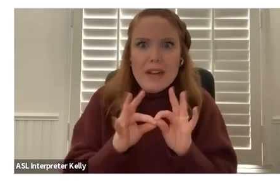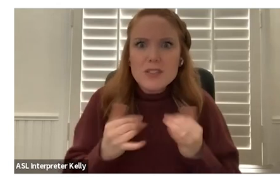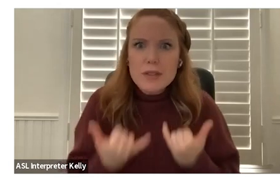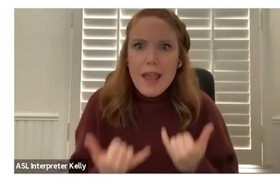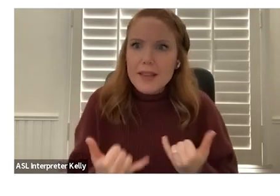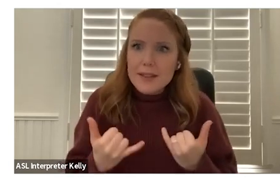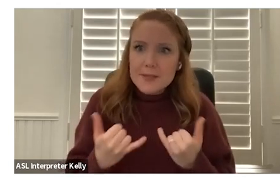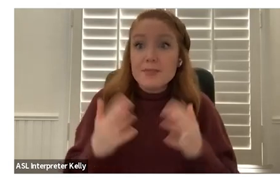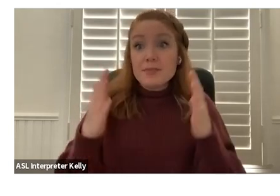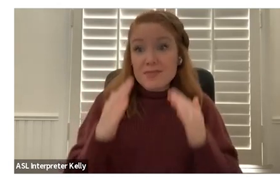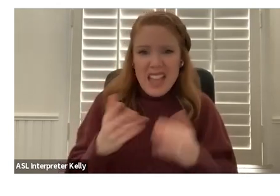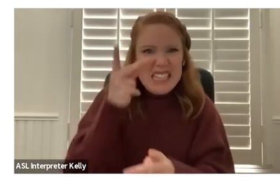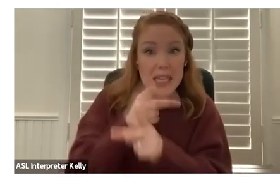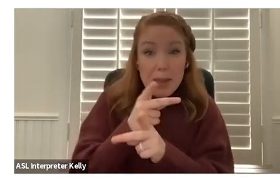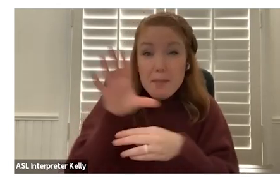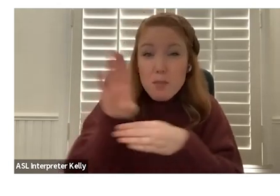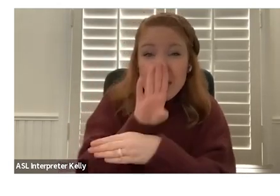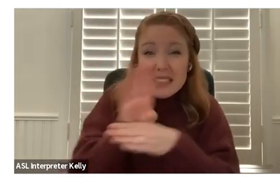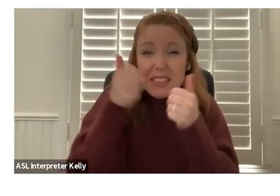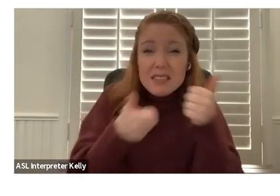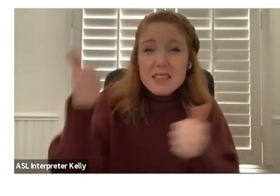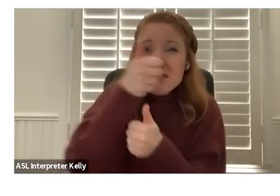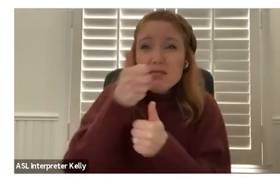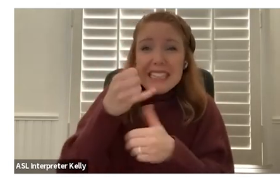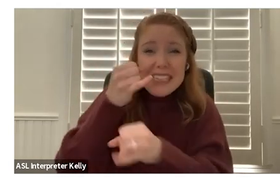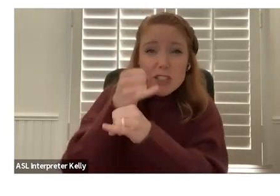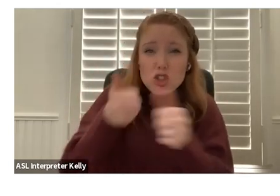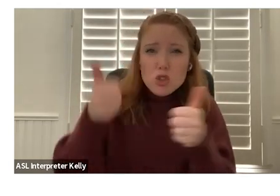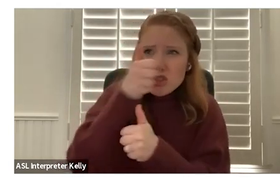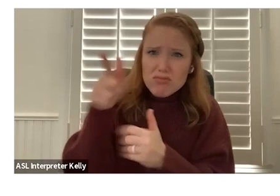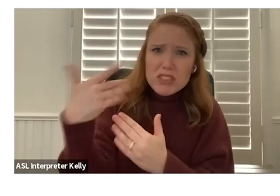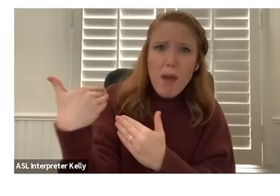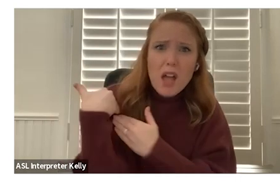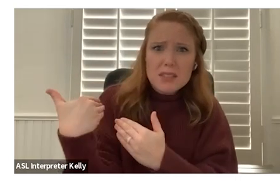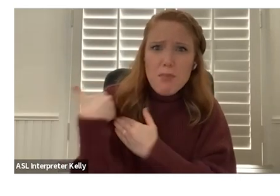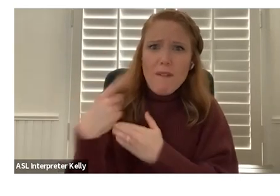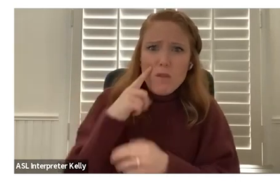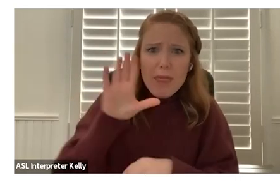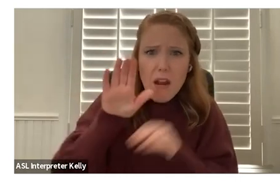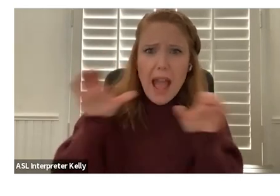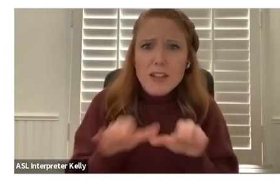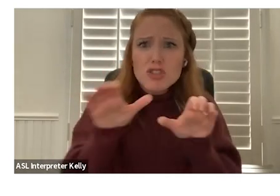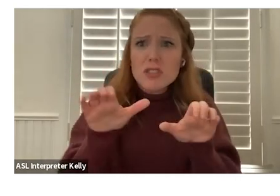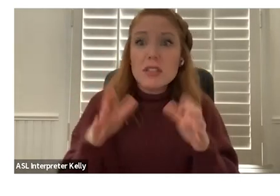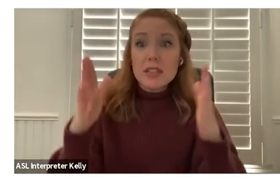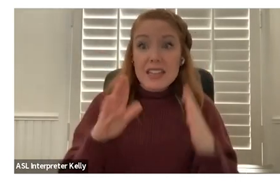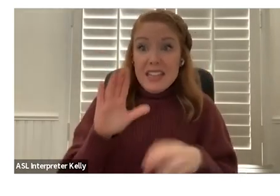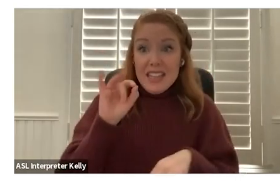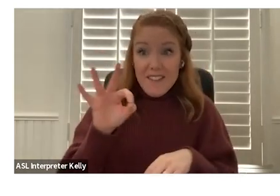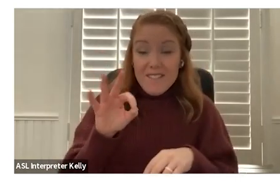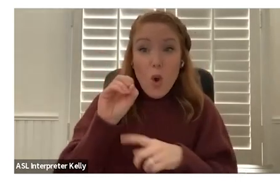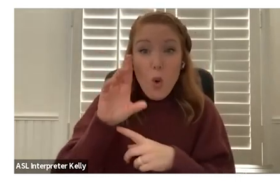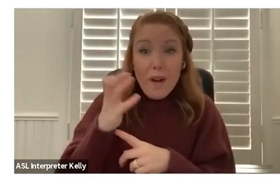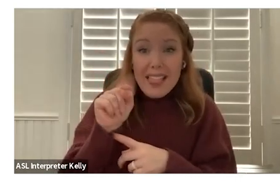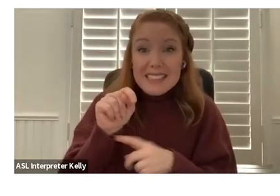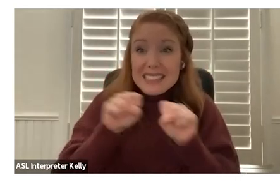about the origins of the system we currently have and the potential replacements that we can go forward. And I think the other, my